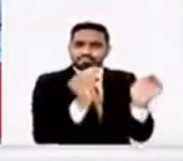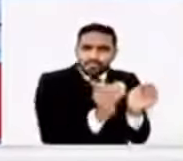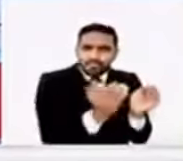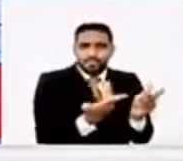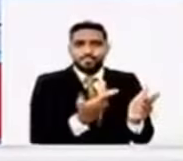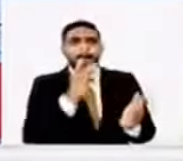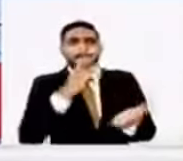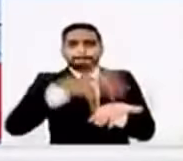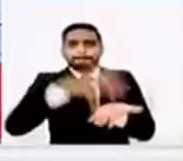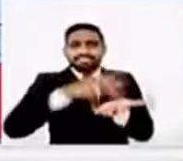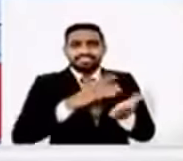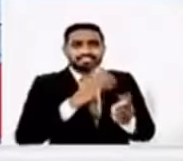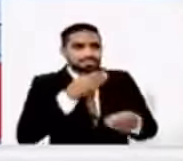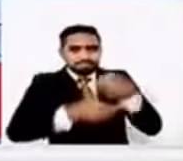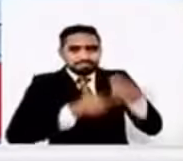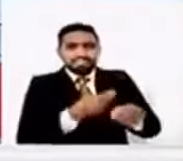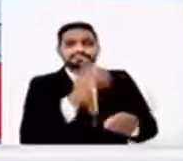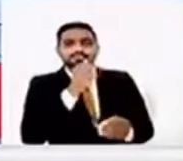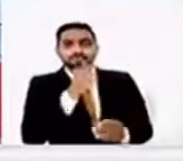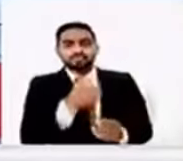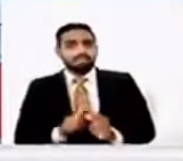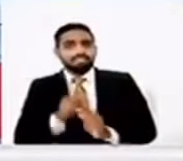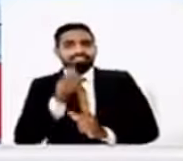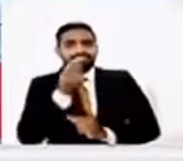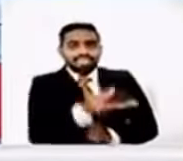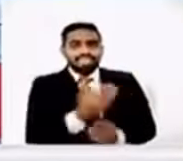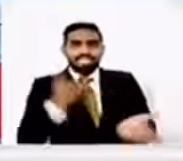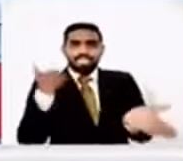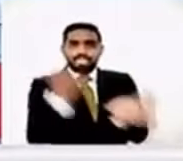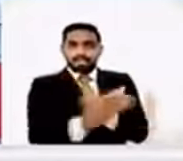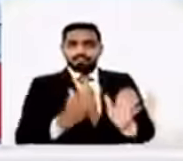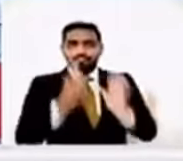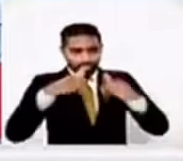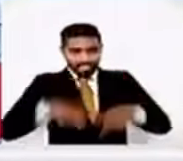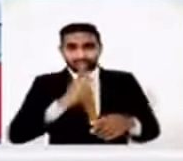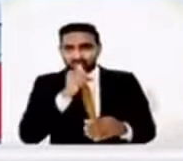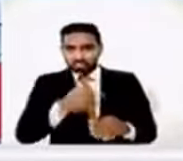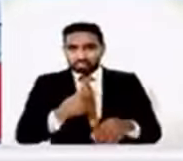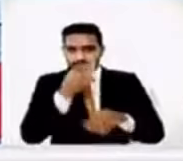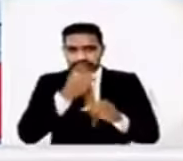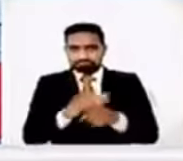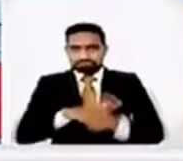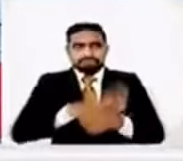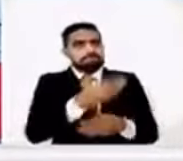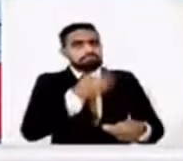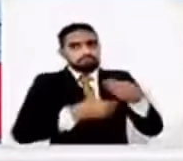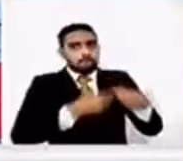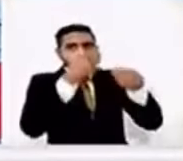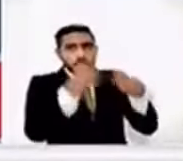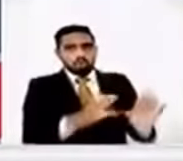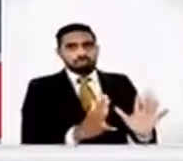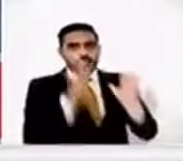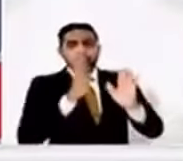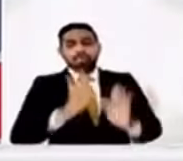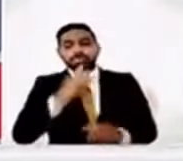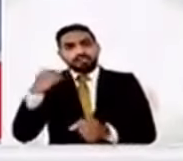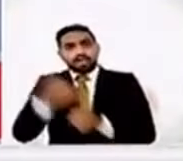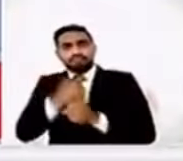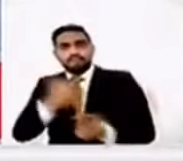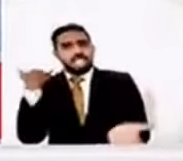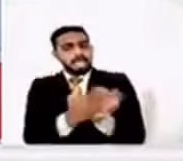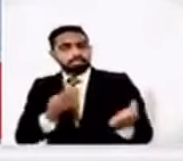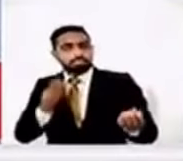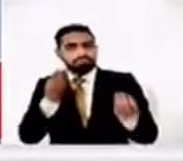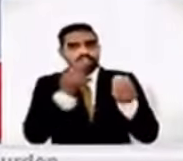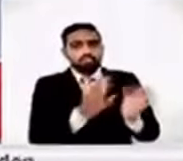much expected boost during these trying times, especially with COVID-19 all over the place. In addition to that, vocational